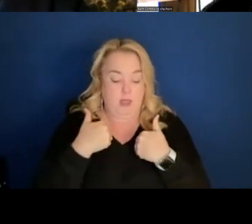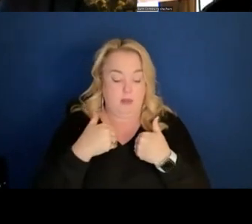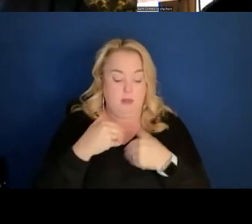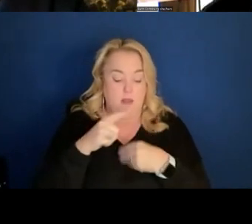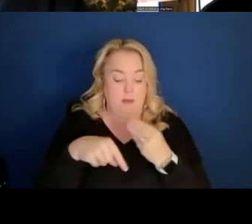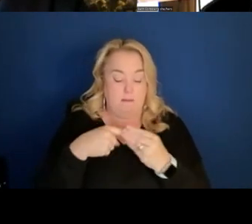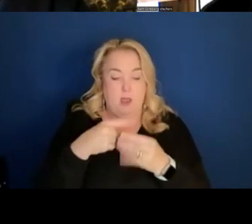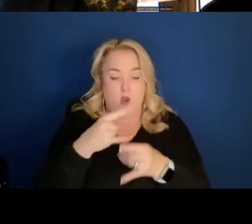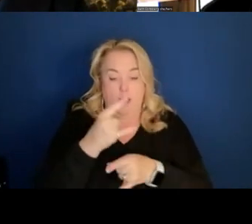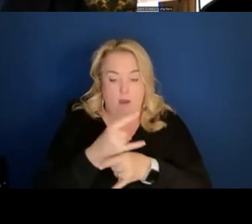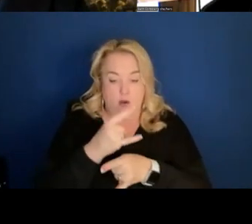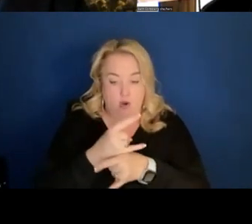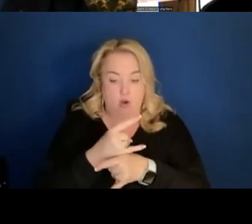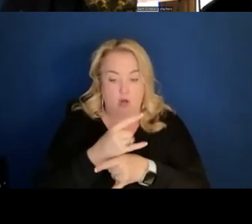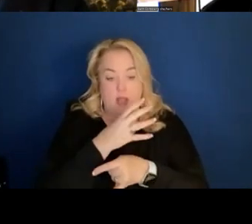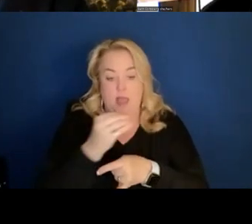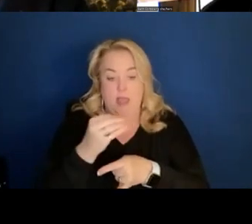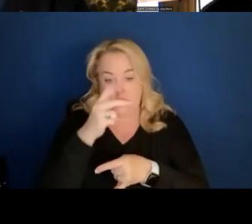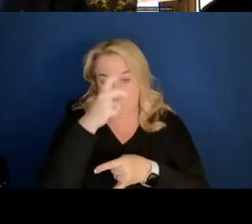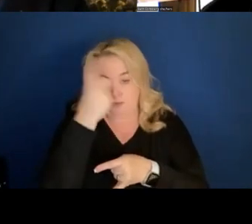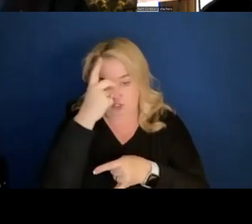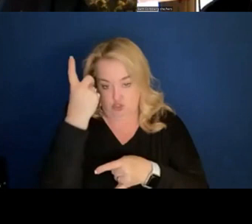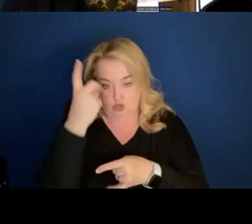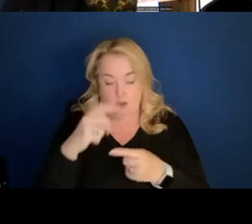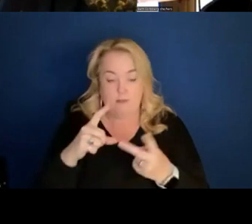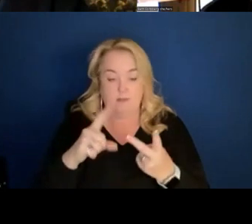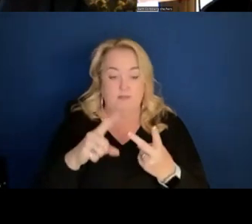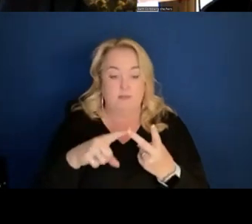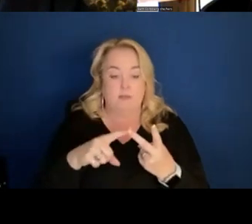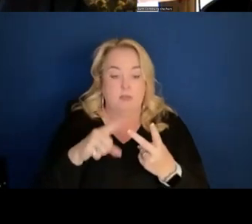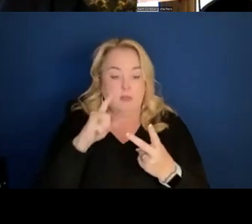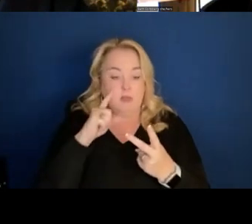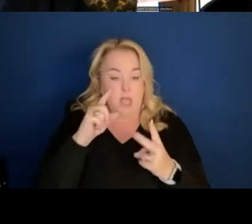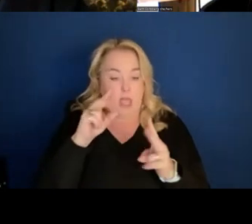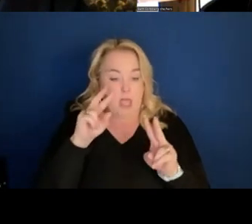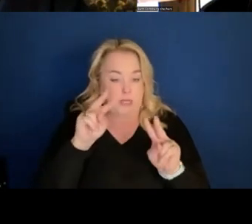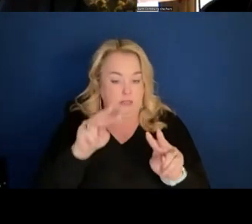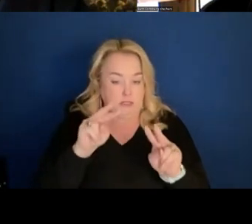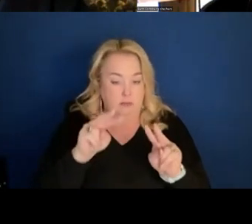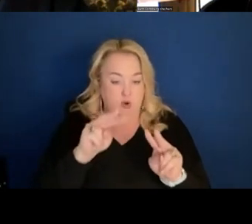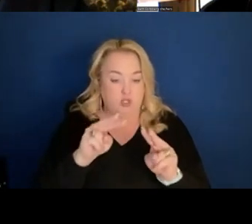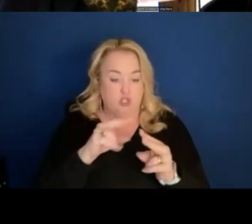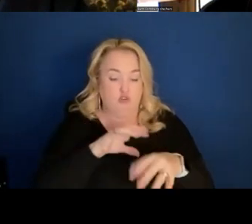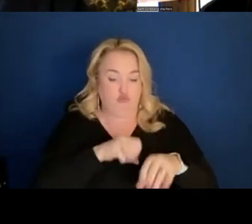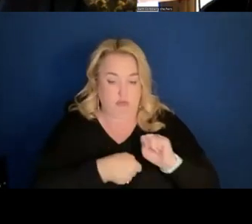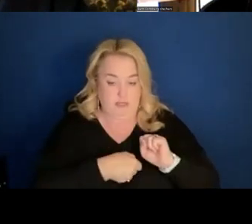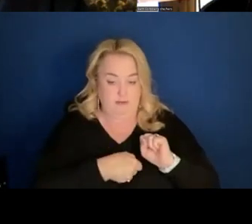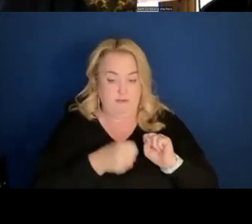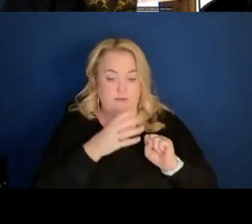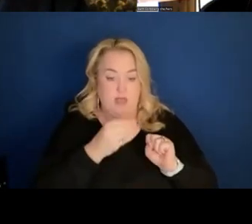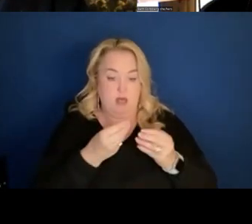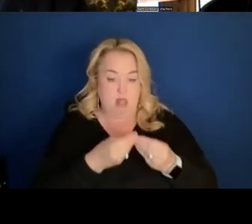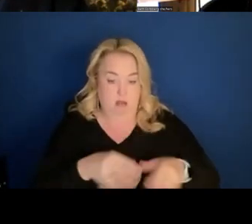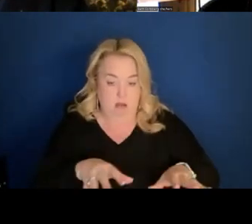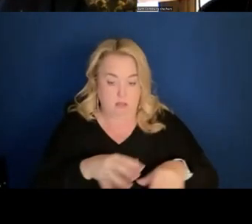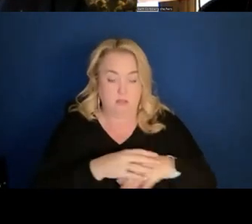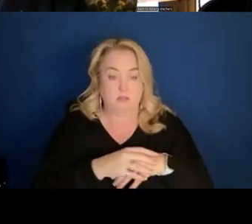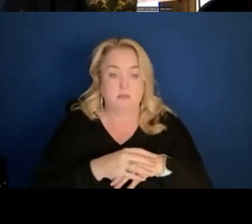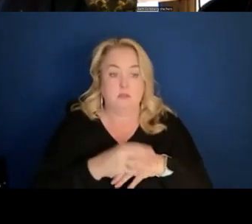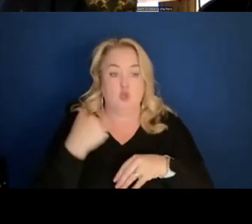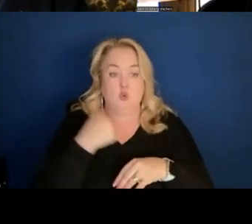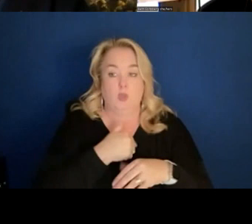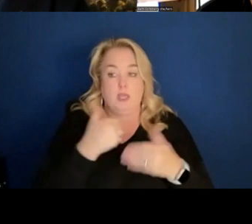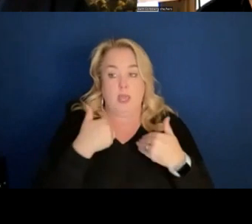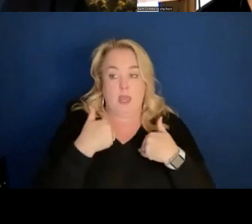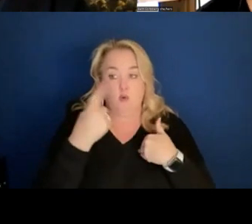and dementia. We have sessions on anticipatory grief and ambiguous loss. We had a